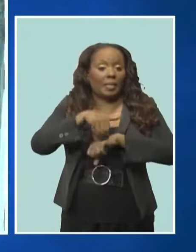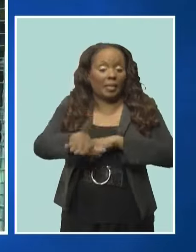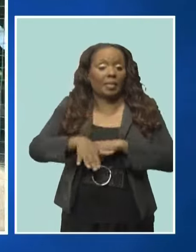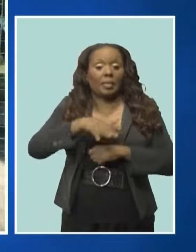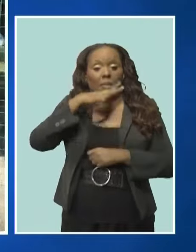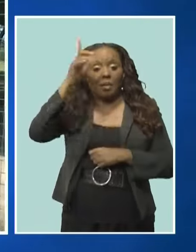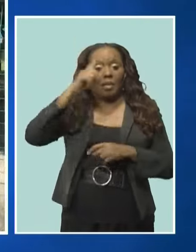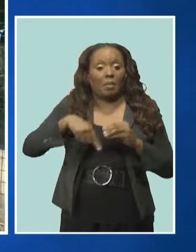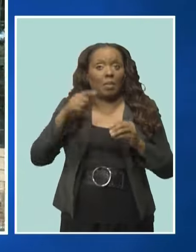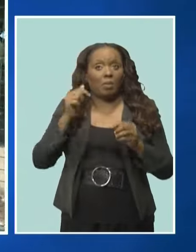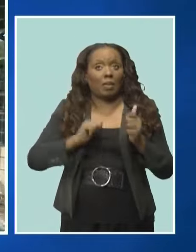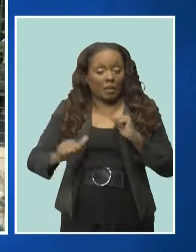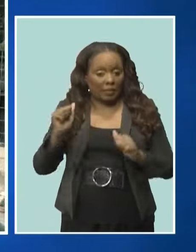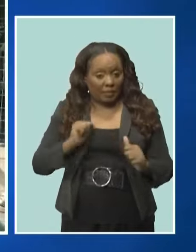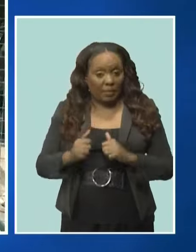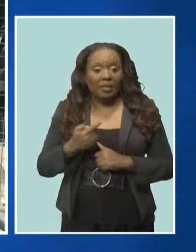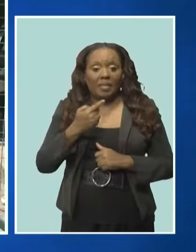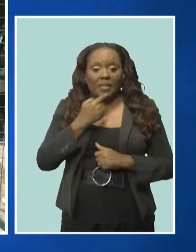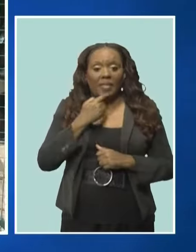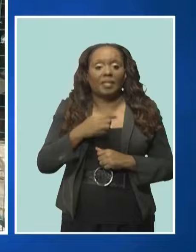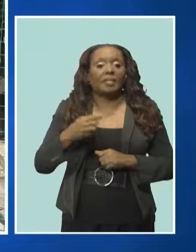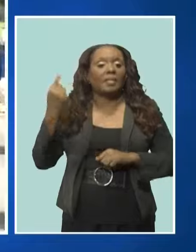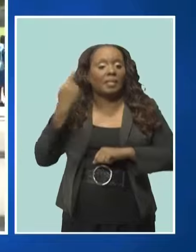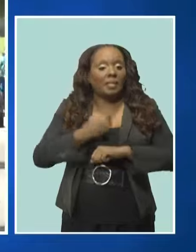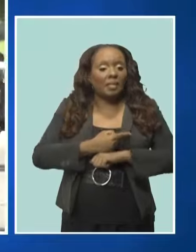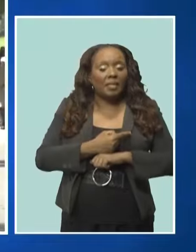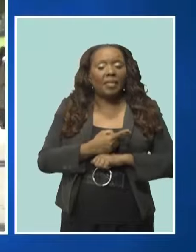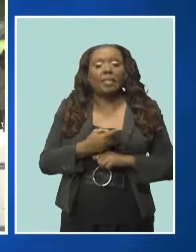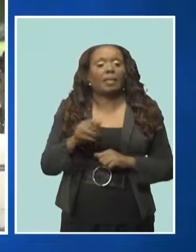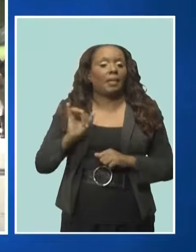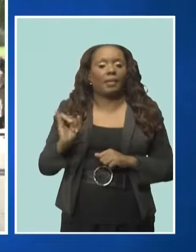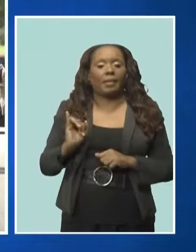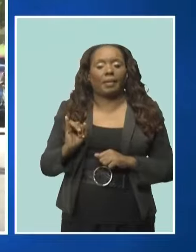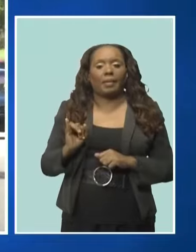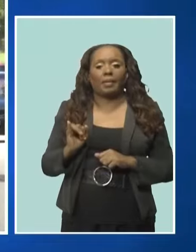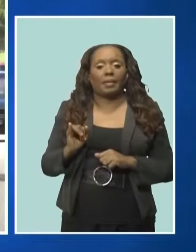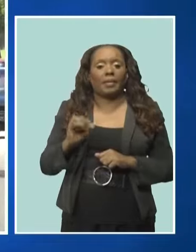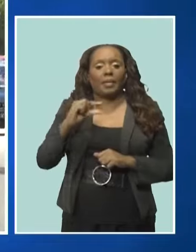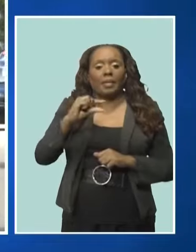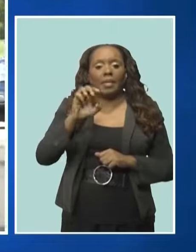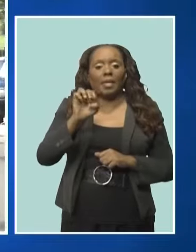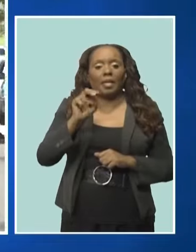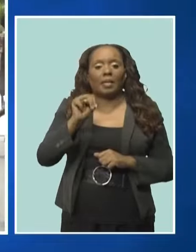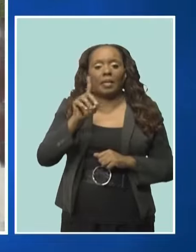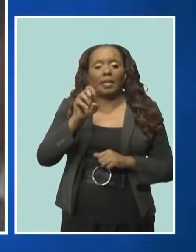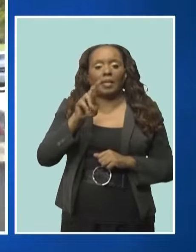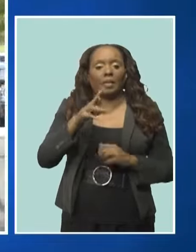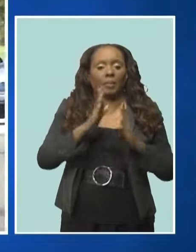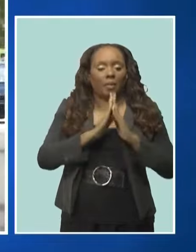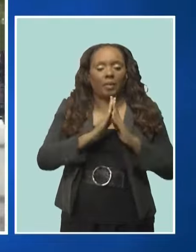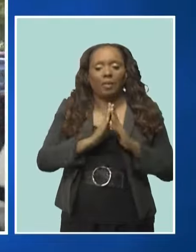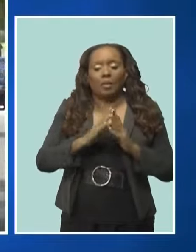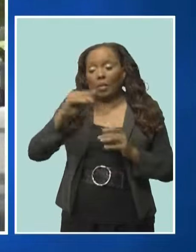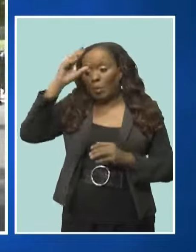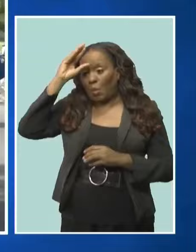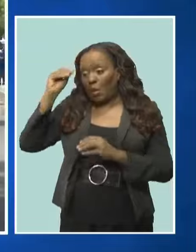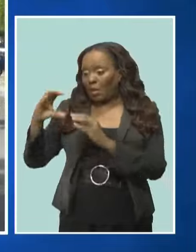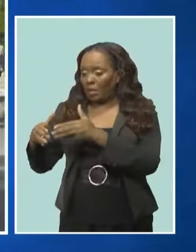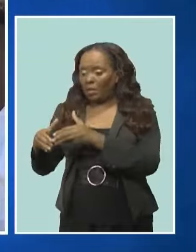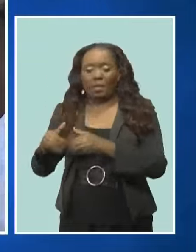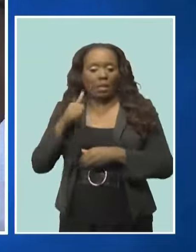In a statement, Major Boyce says the day is an extension of gender prayers, where the boys assemble in one location,